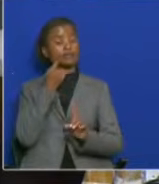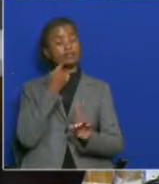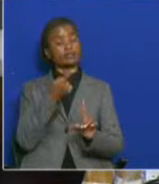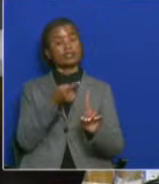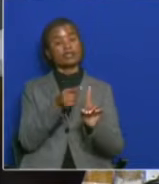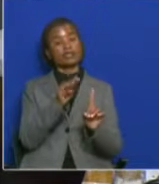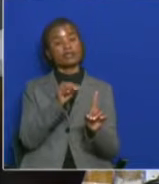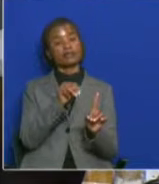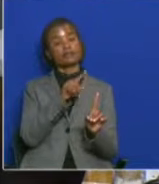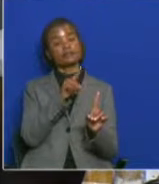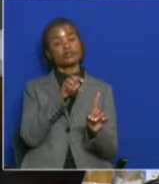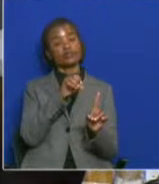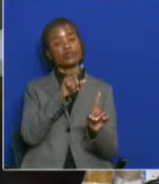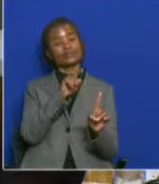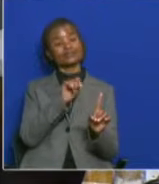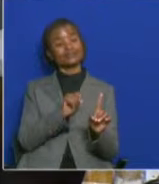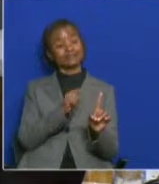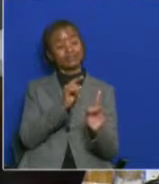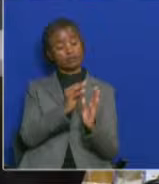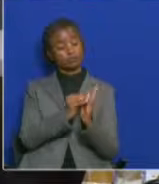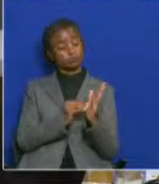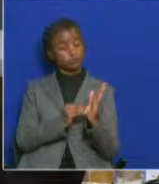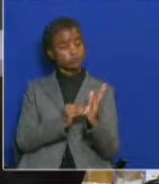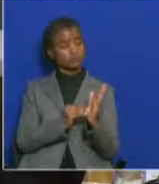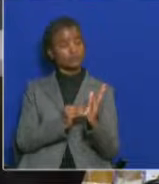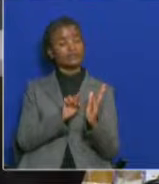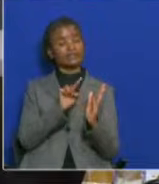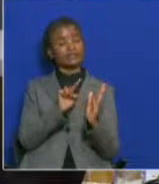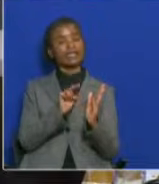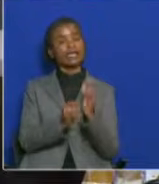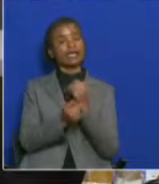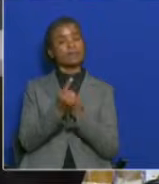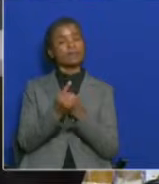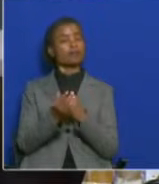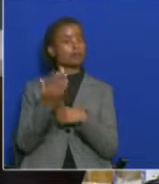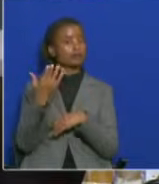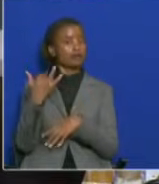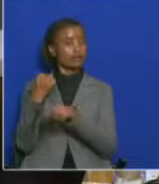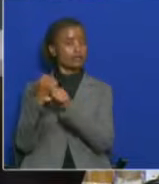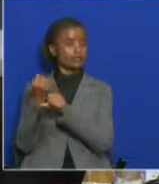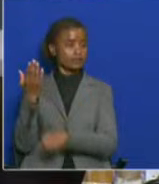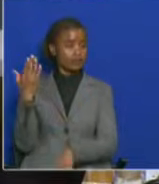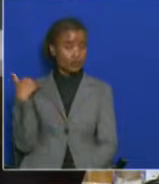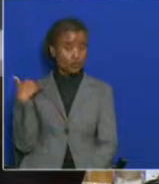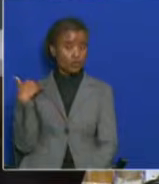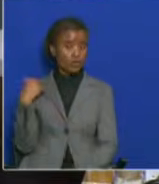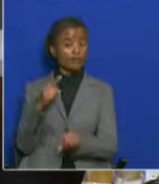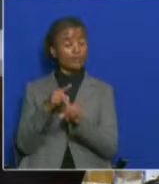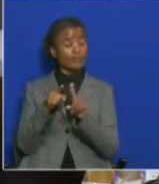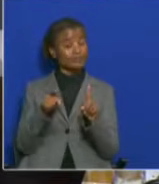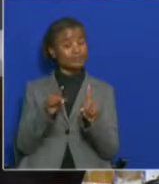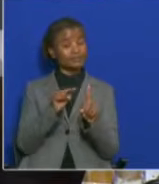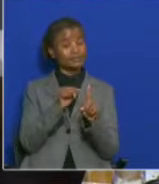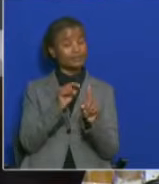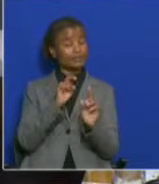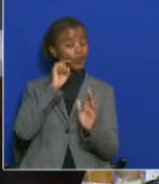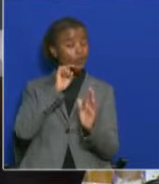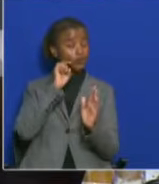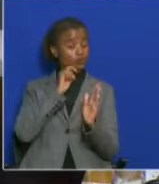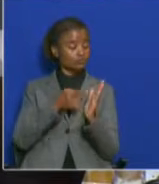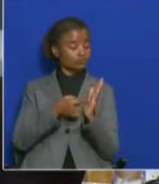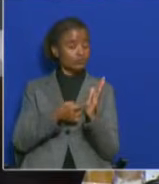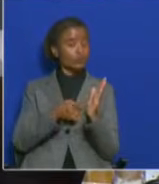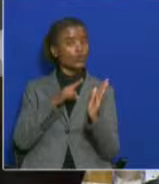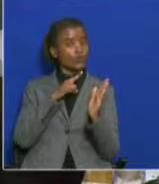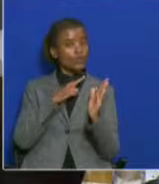ago. But it's not historical when looked at in the perspective of this Commission about